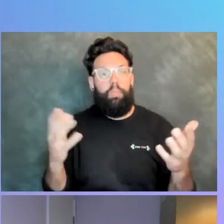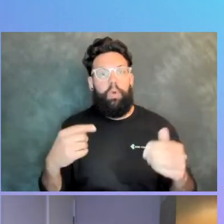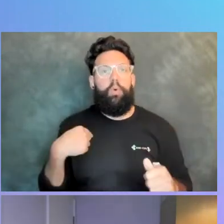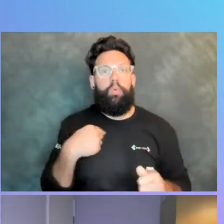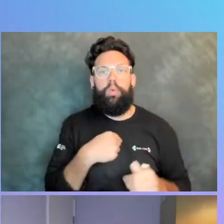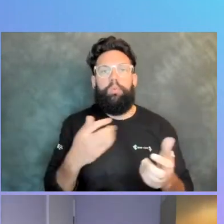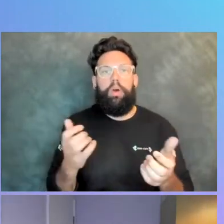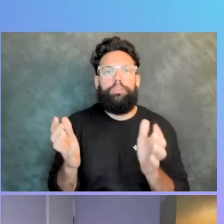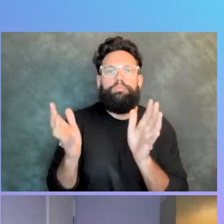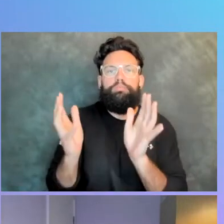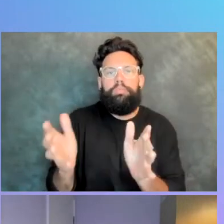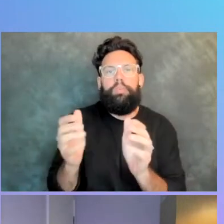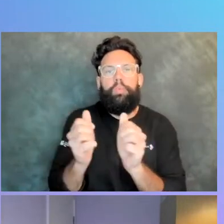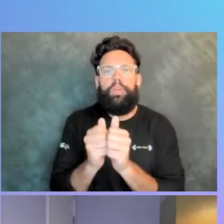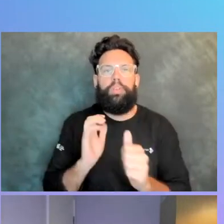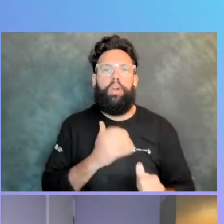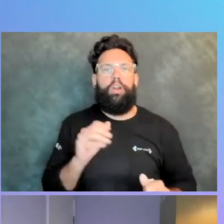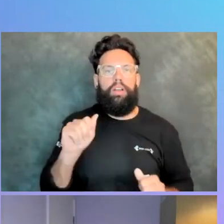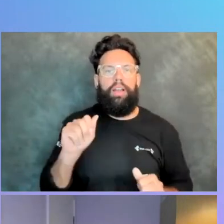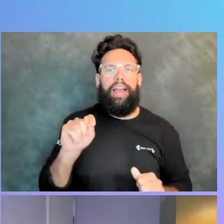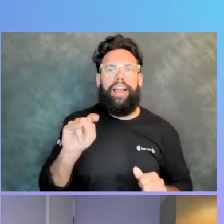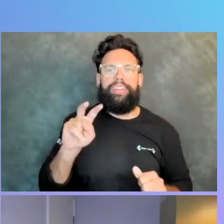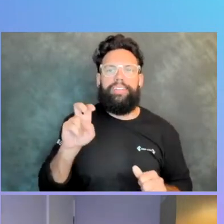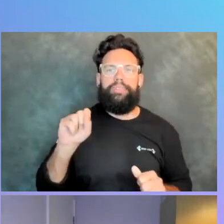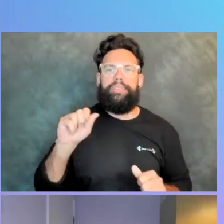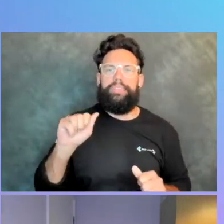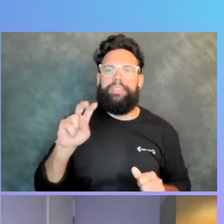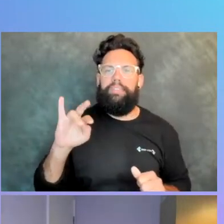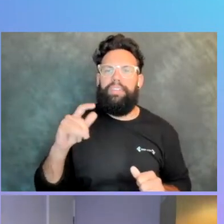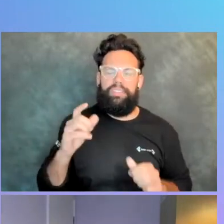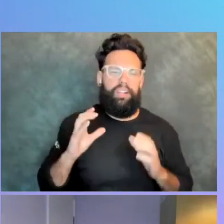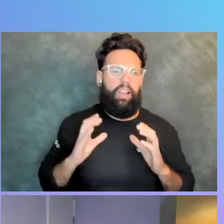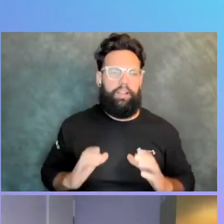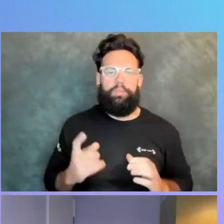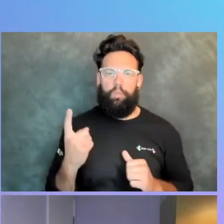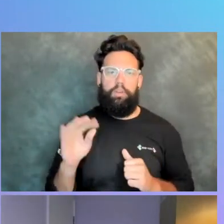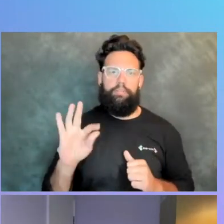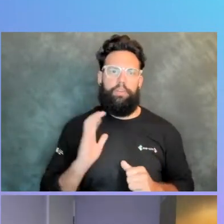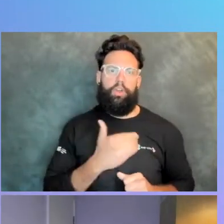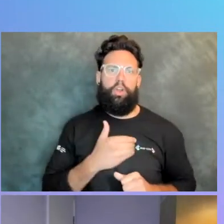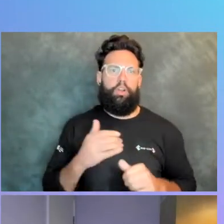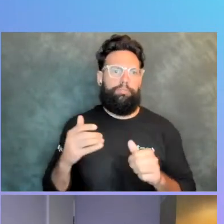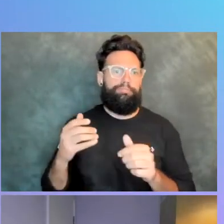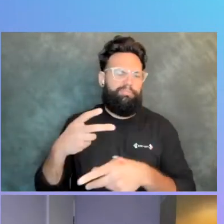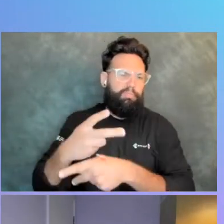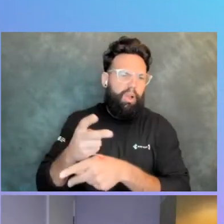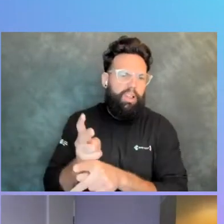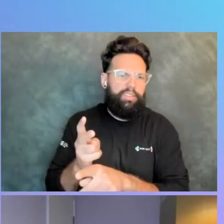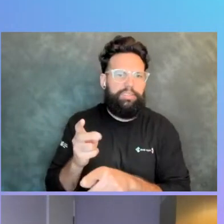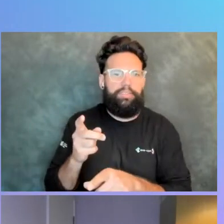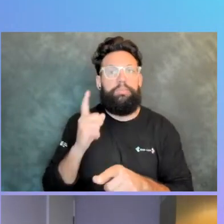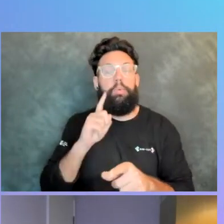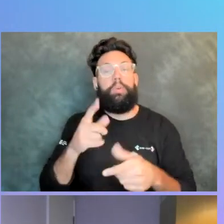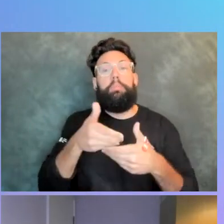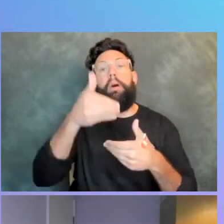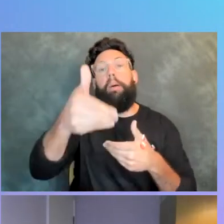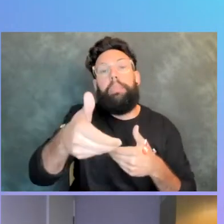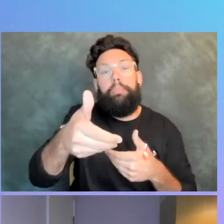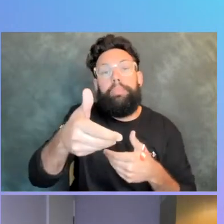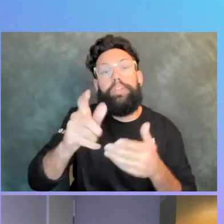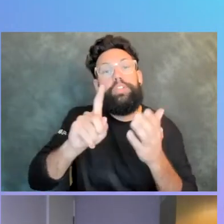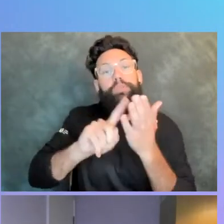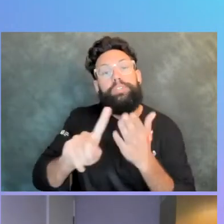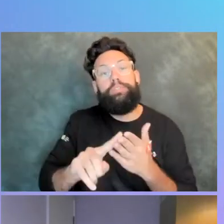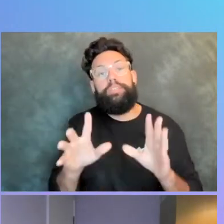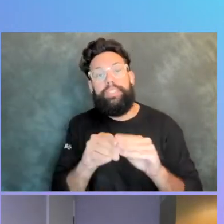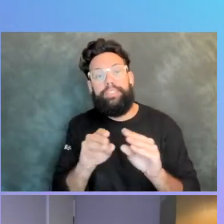active savings clients, and active savings is one of our products, for some upcoming research sessions, which will involve testing website